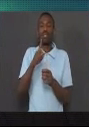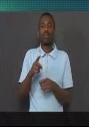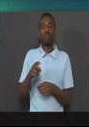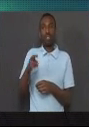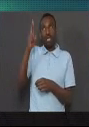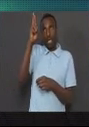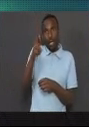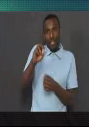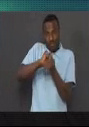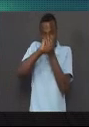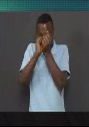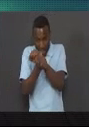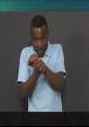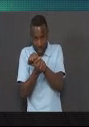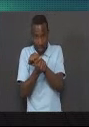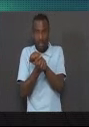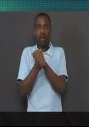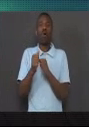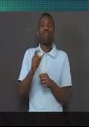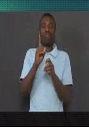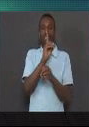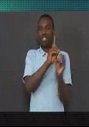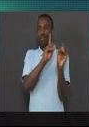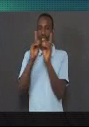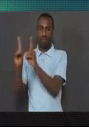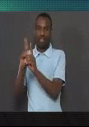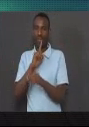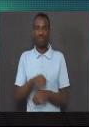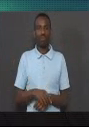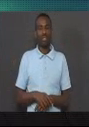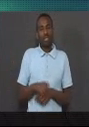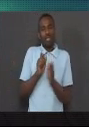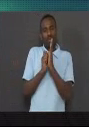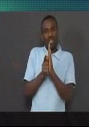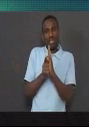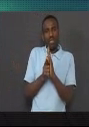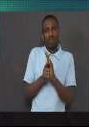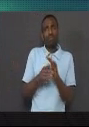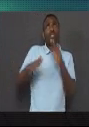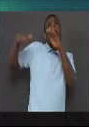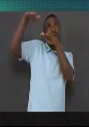change of displacement. For example, at the